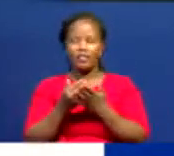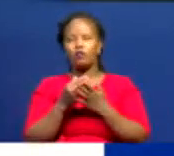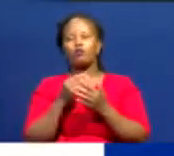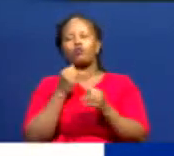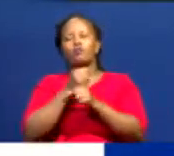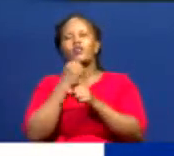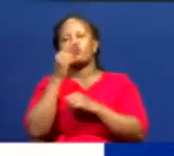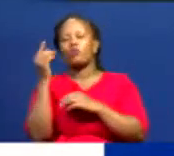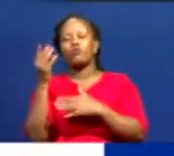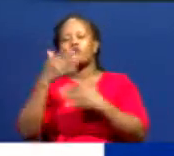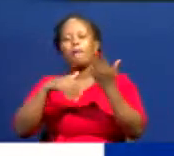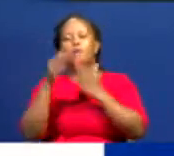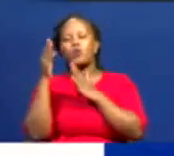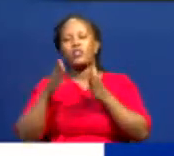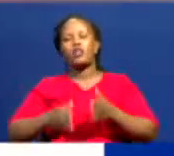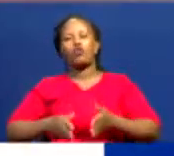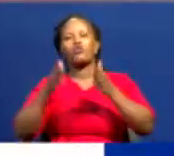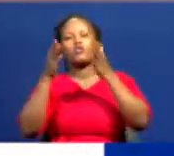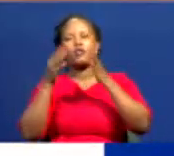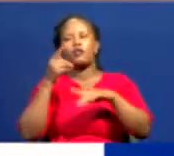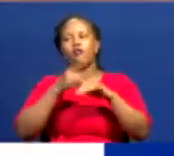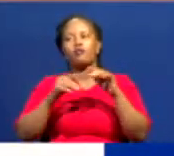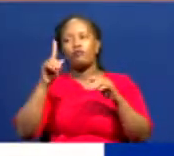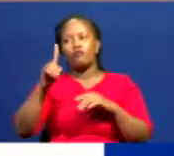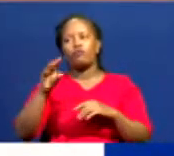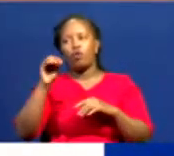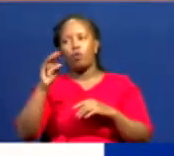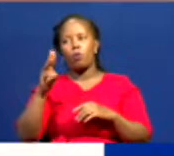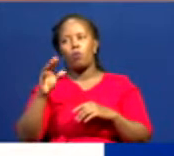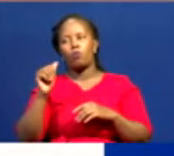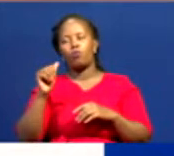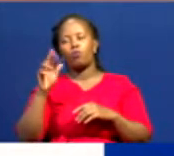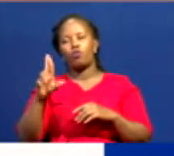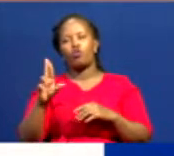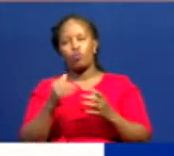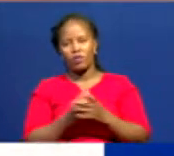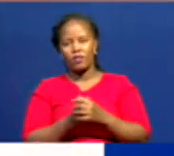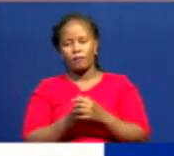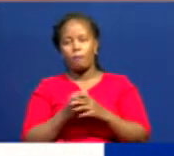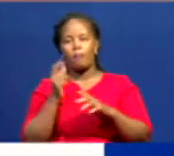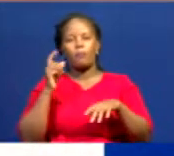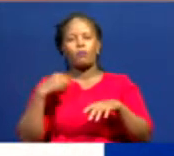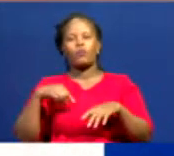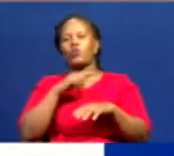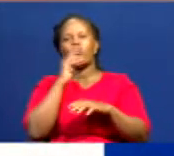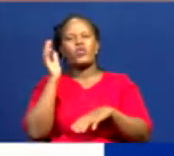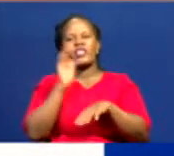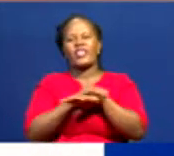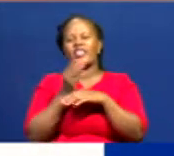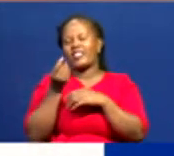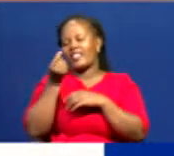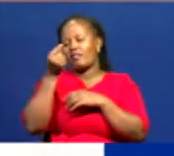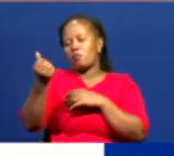to the lake fixed. You realize what we get is so small, it cannot really